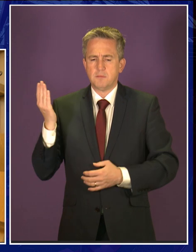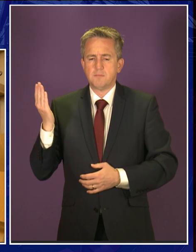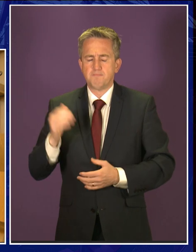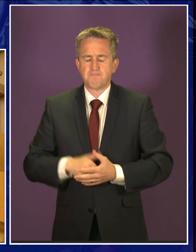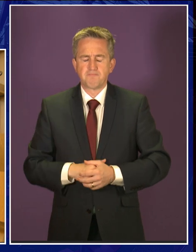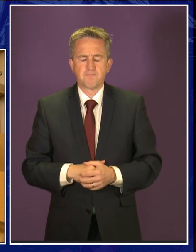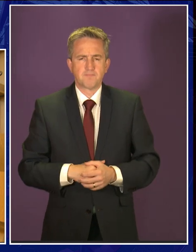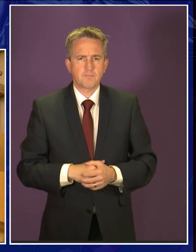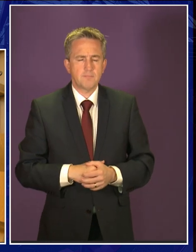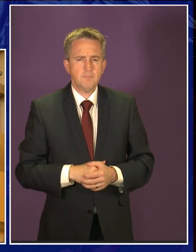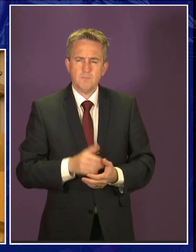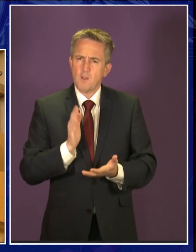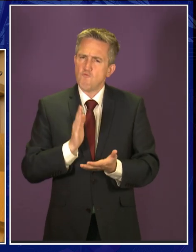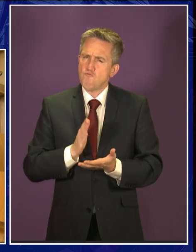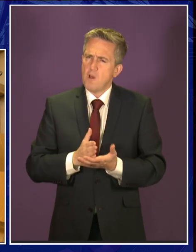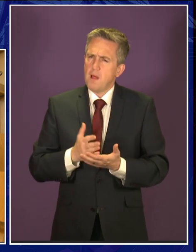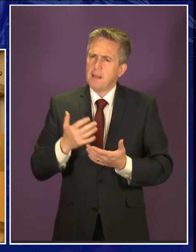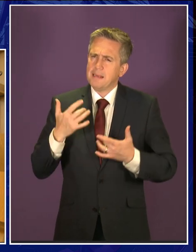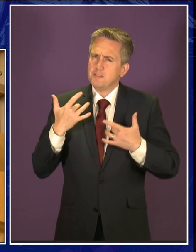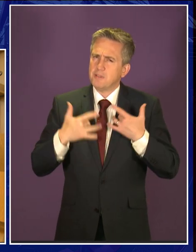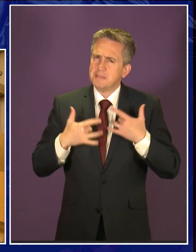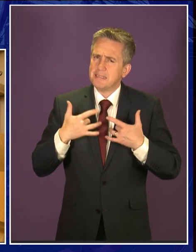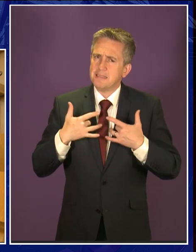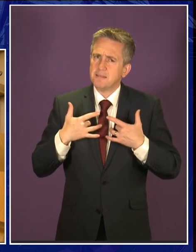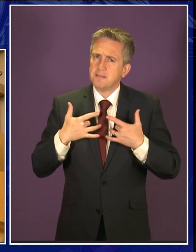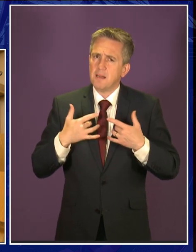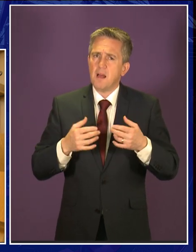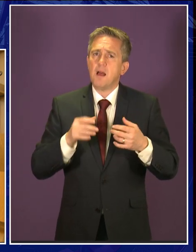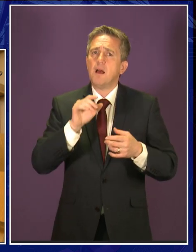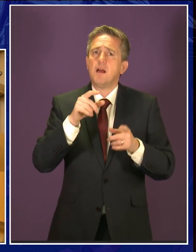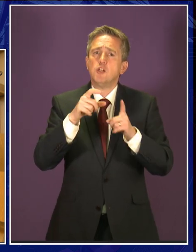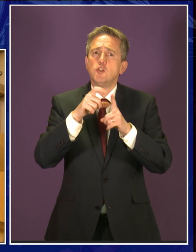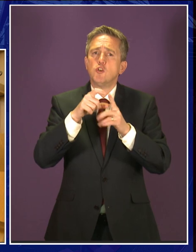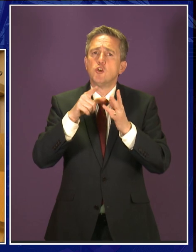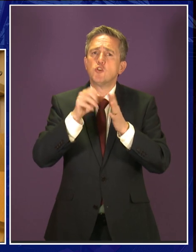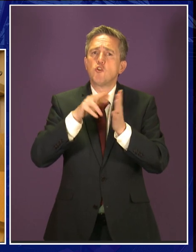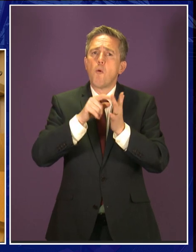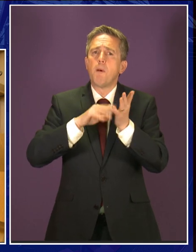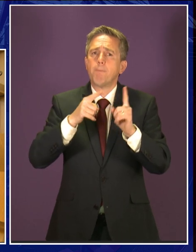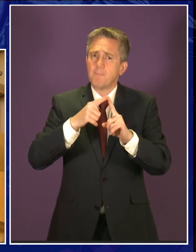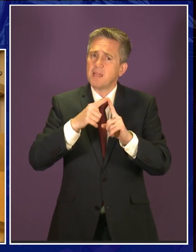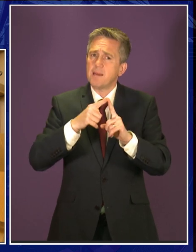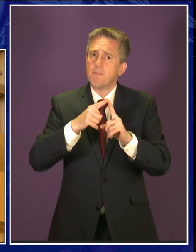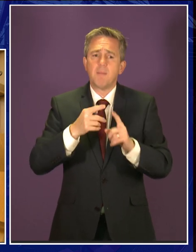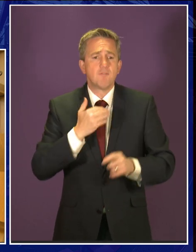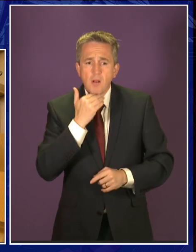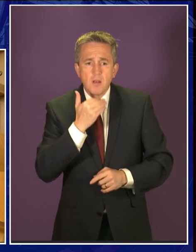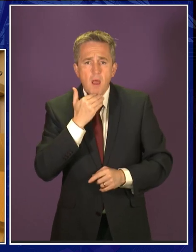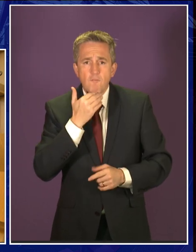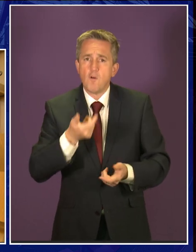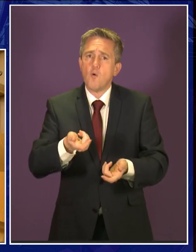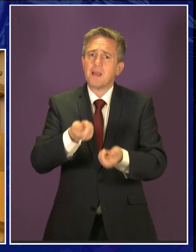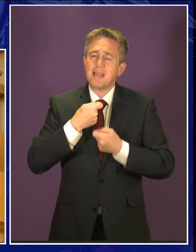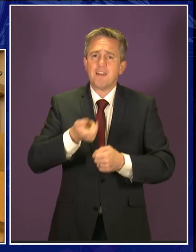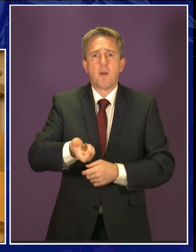What is so fascinating is that you can correct the lack of dopamine with medication. And there is now some very